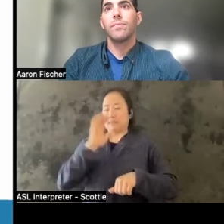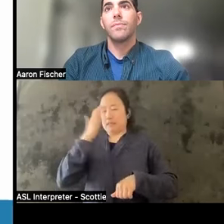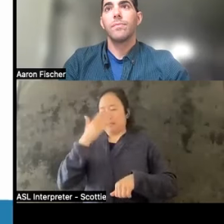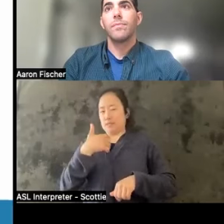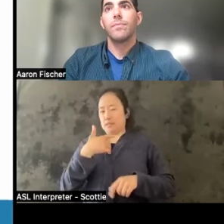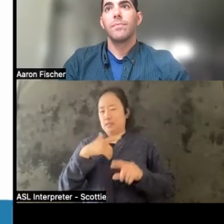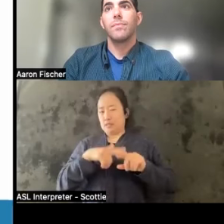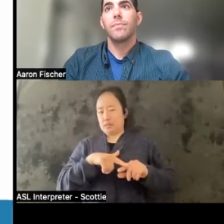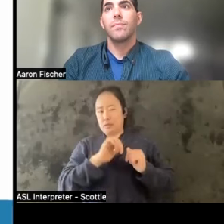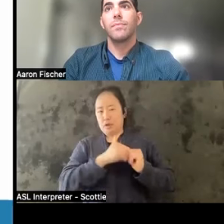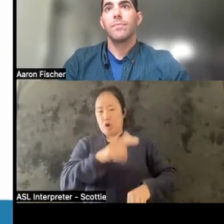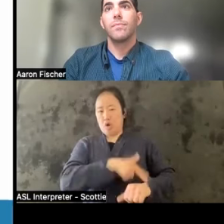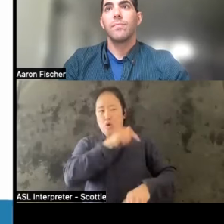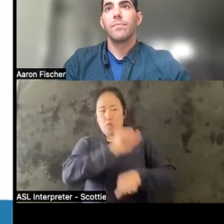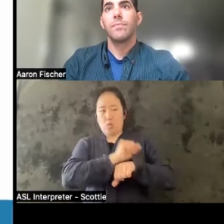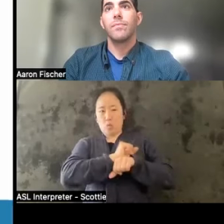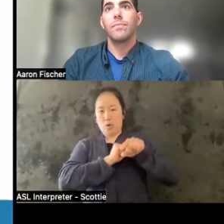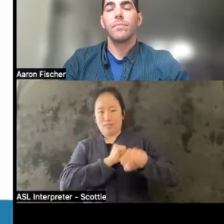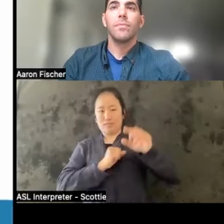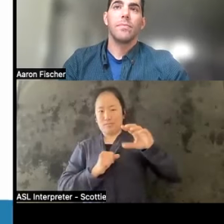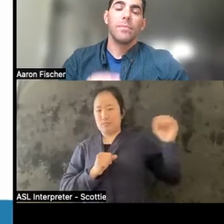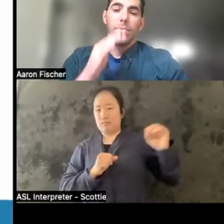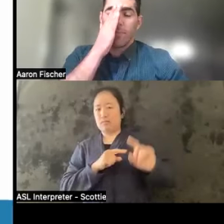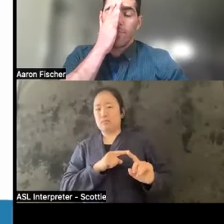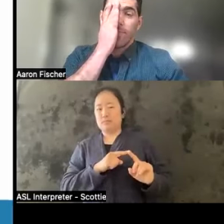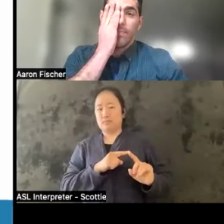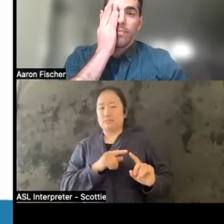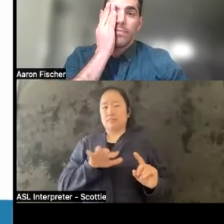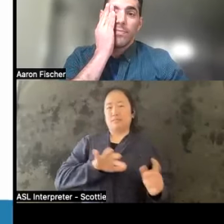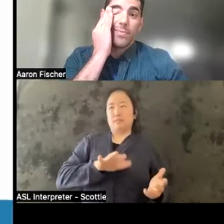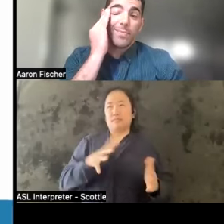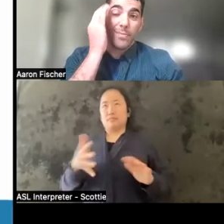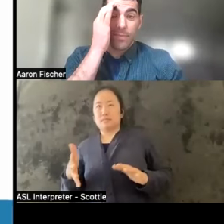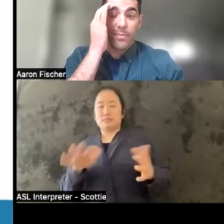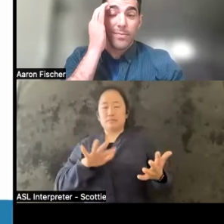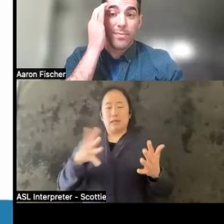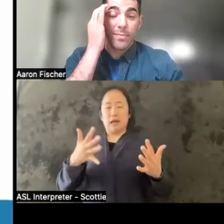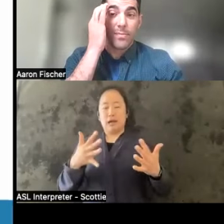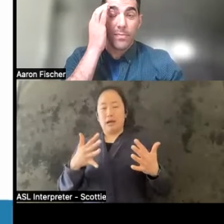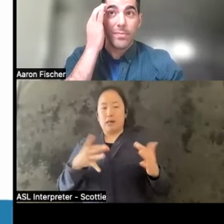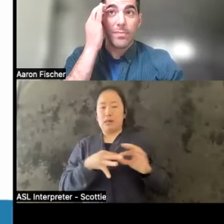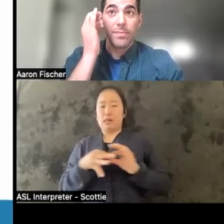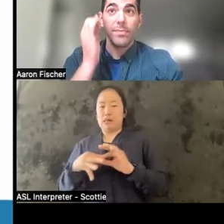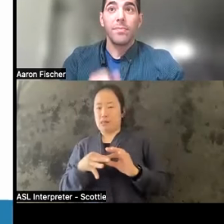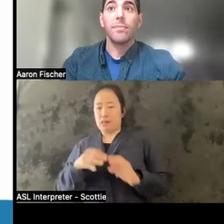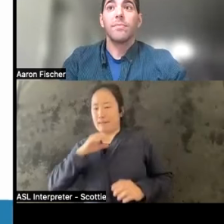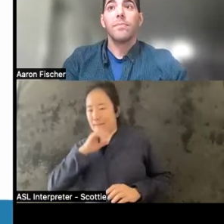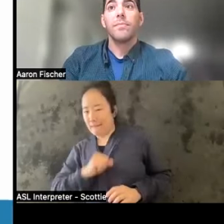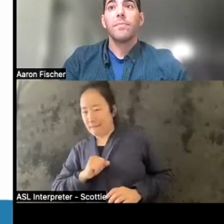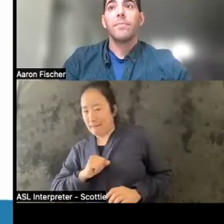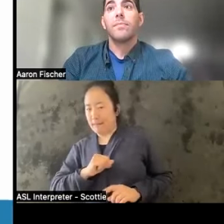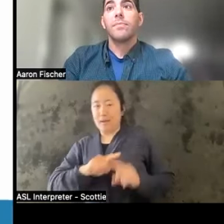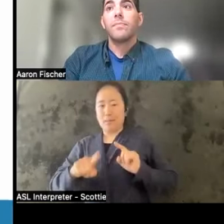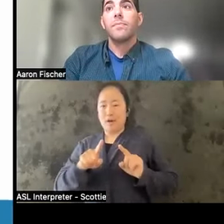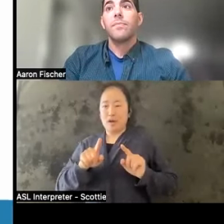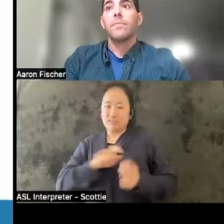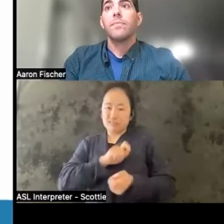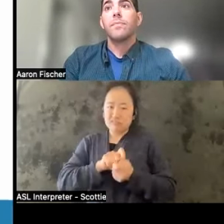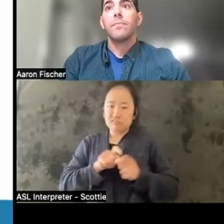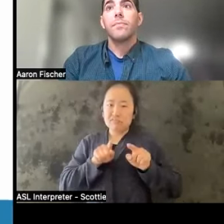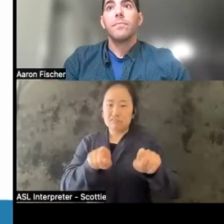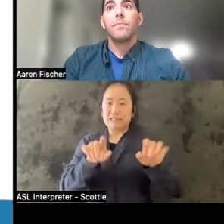time with the company or something like that, which is sort of related to age, obviously, but not exactly the same. But in